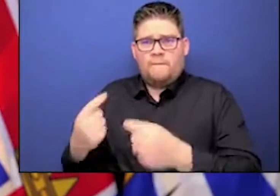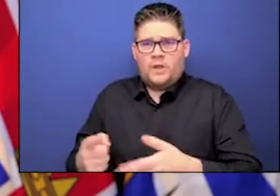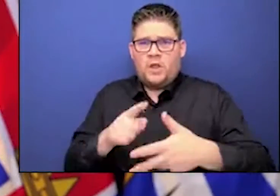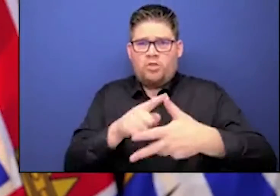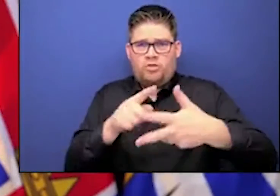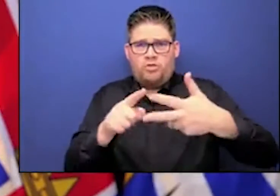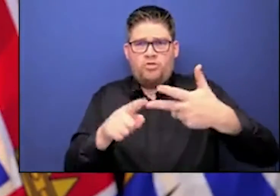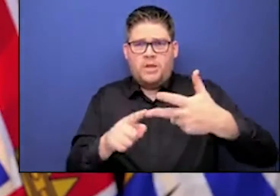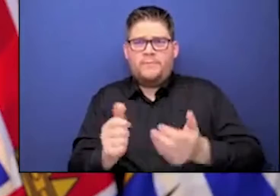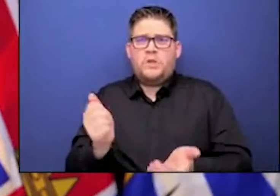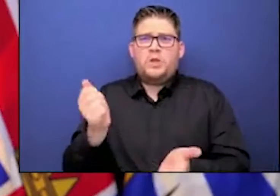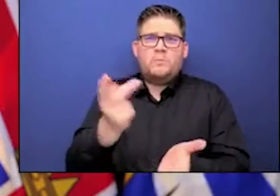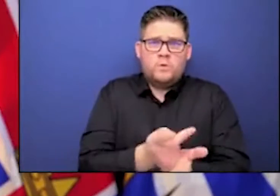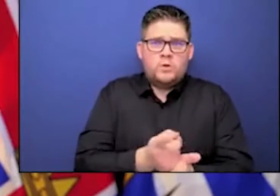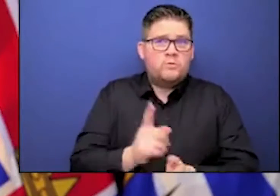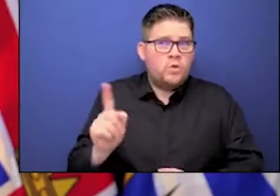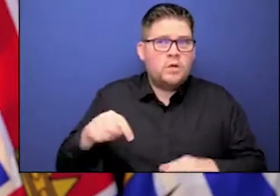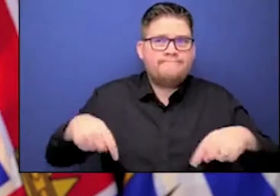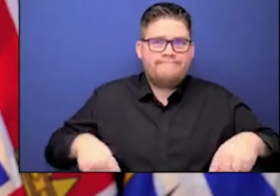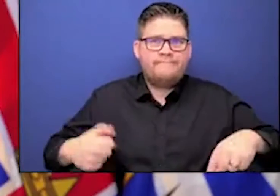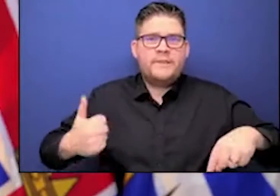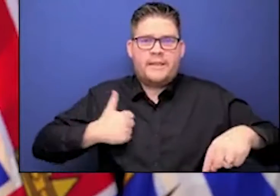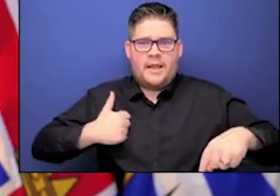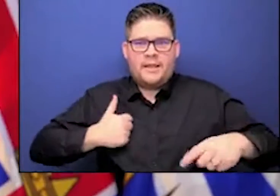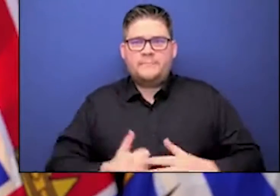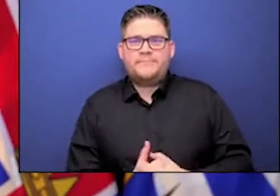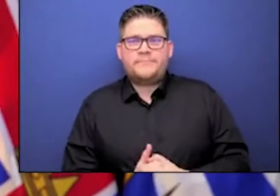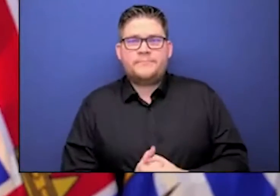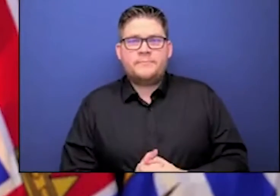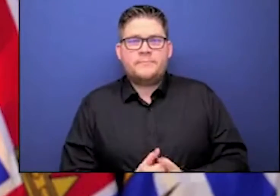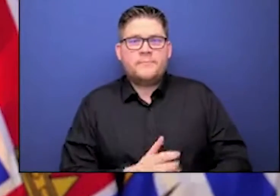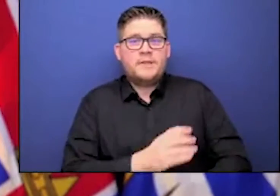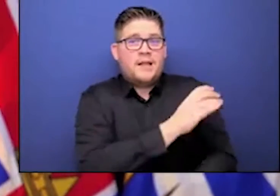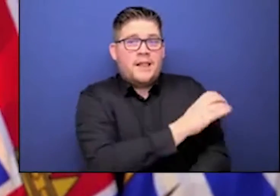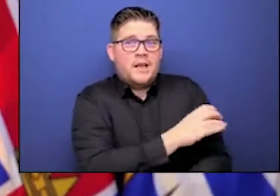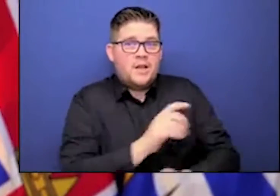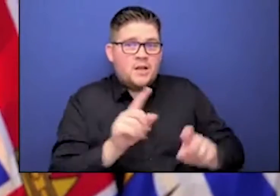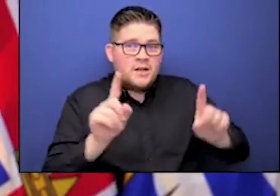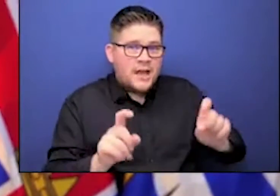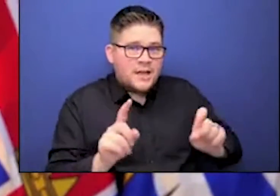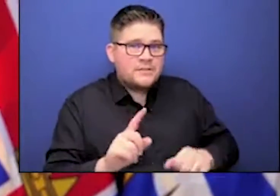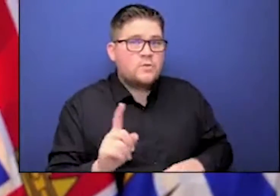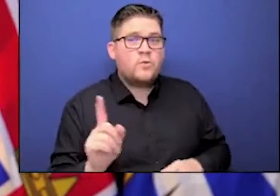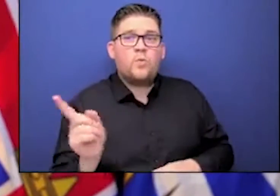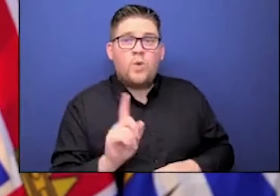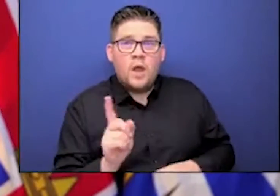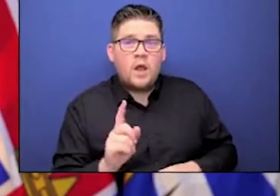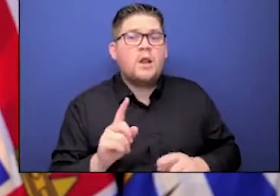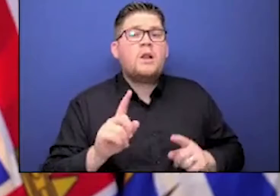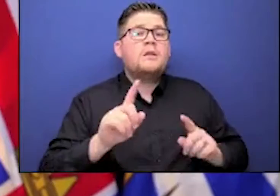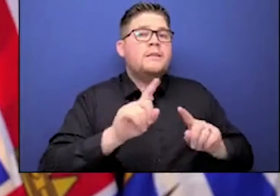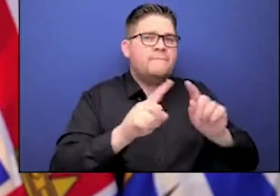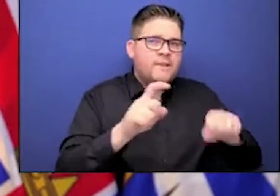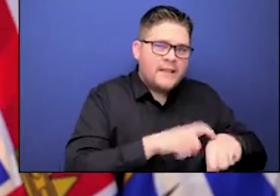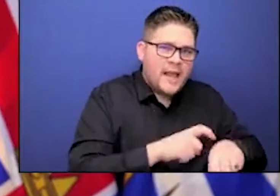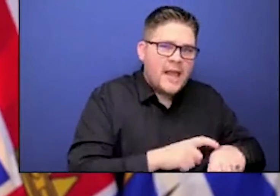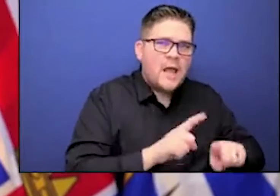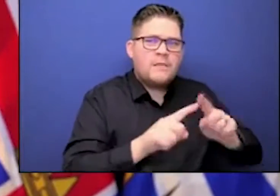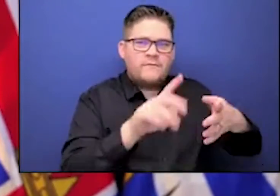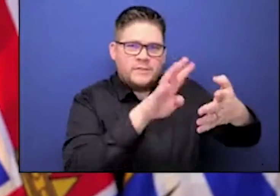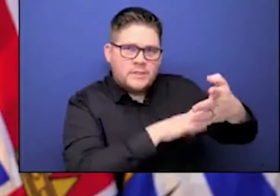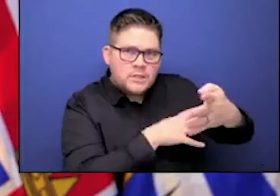Canada, but the clinical trials were all done at different time periods in different populations. And the one thing about